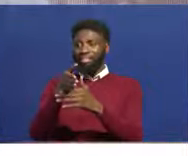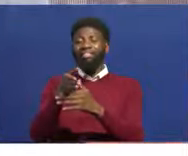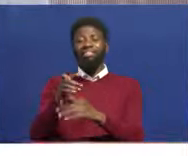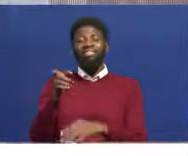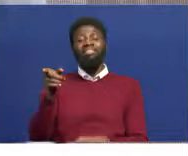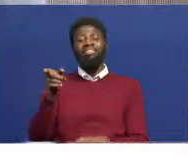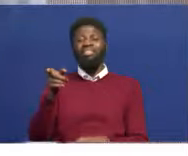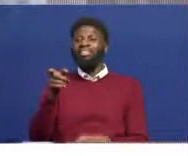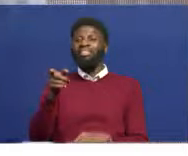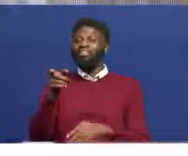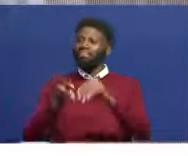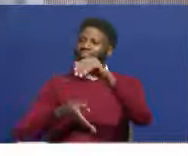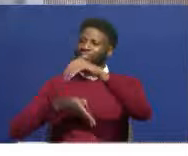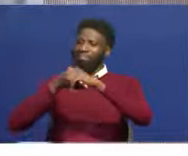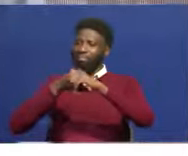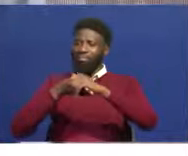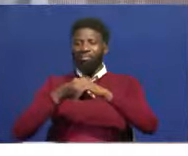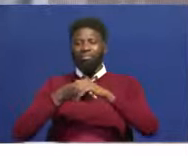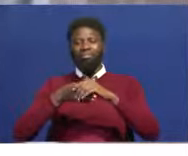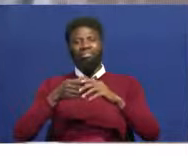Rome 2 days ago.